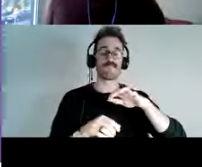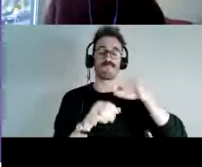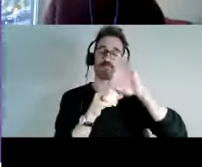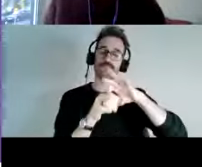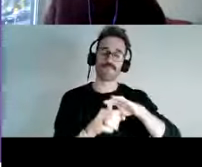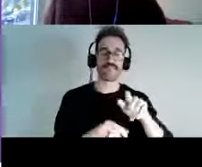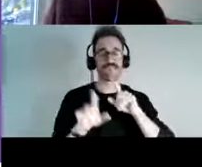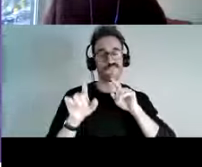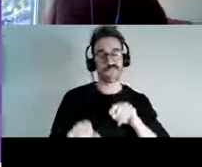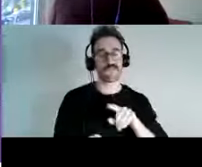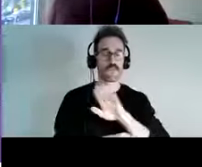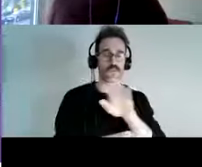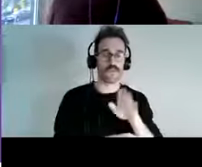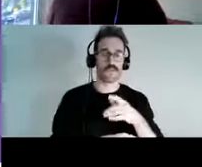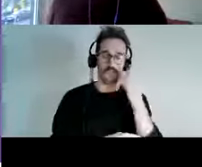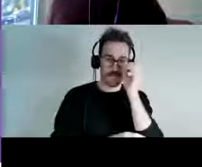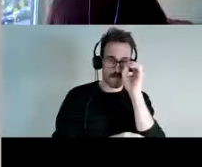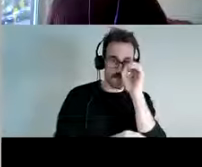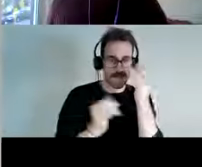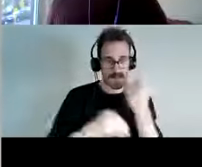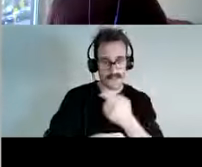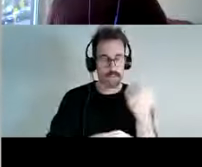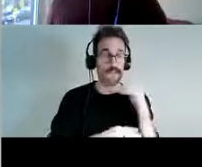future webinars that we will host in the future.